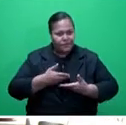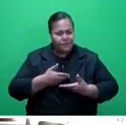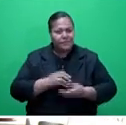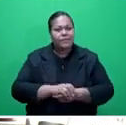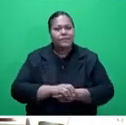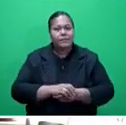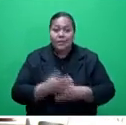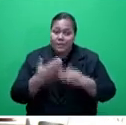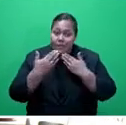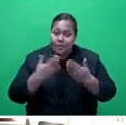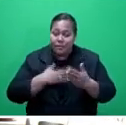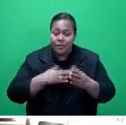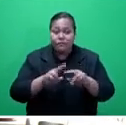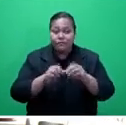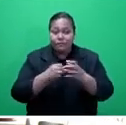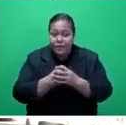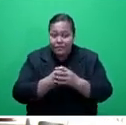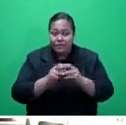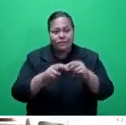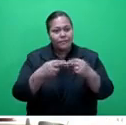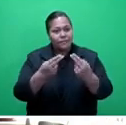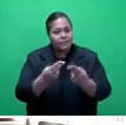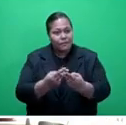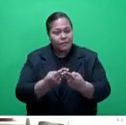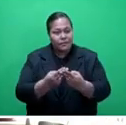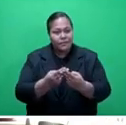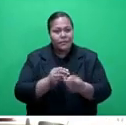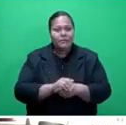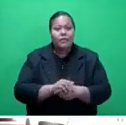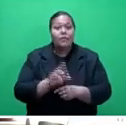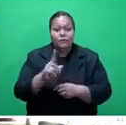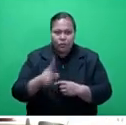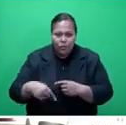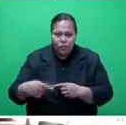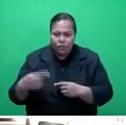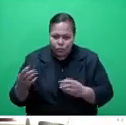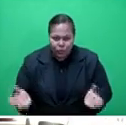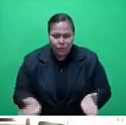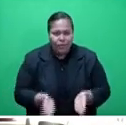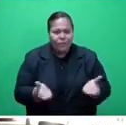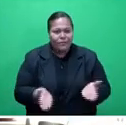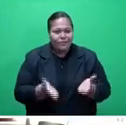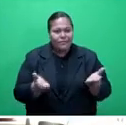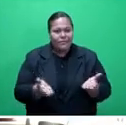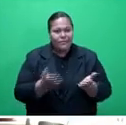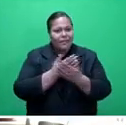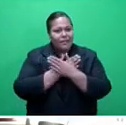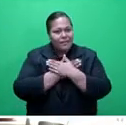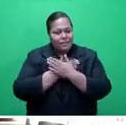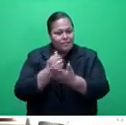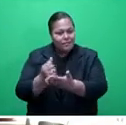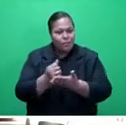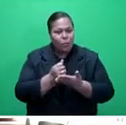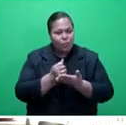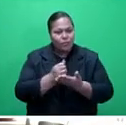friends, my family, for their continuous encouragement, love and